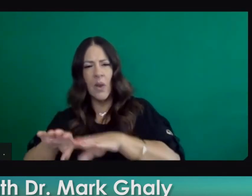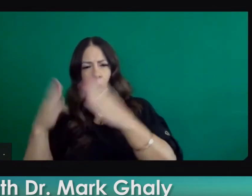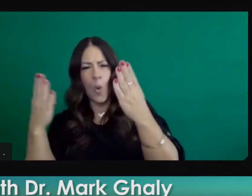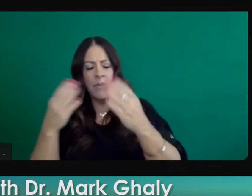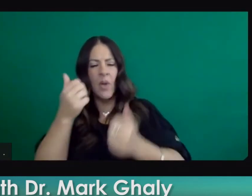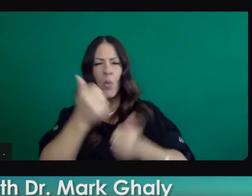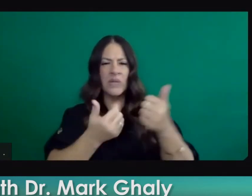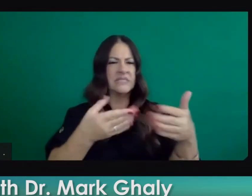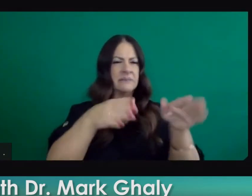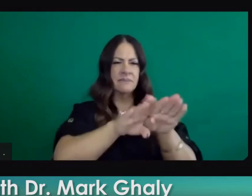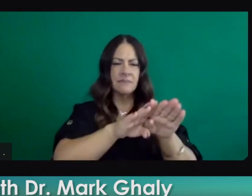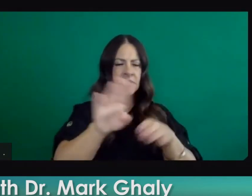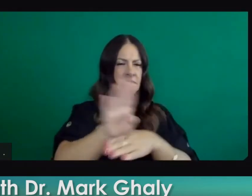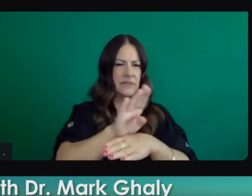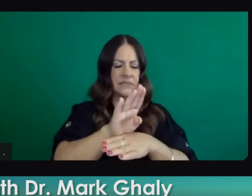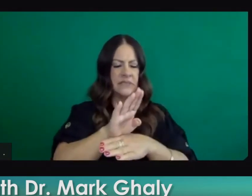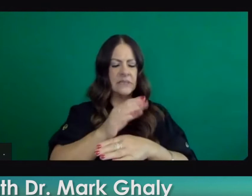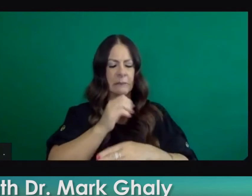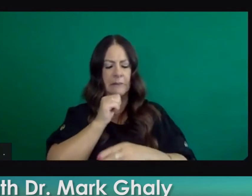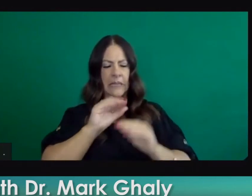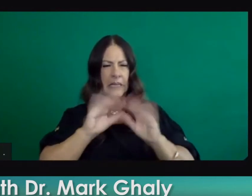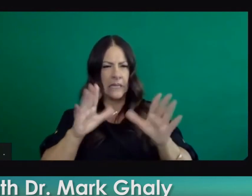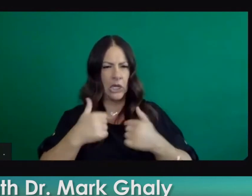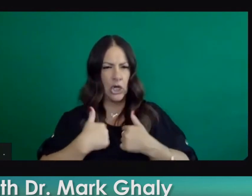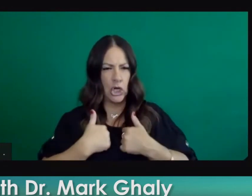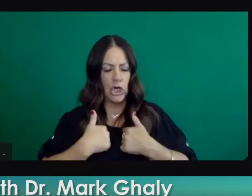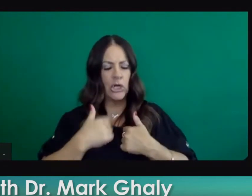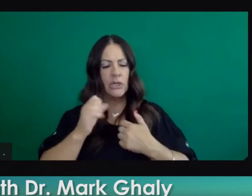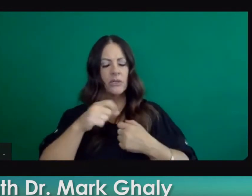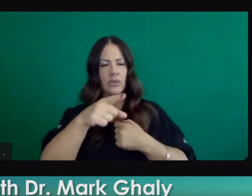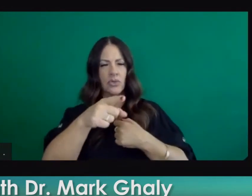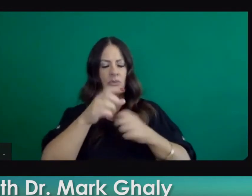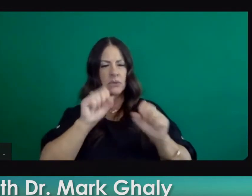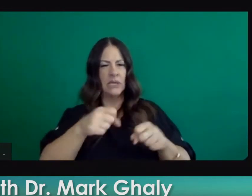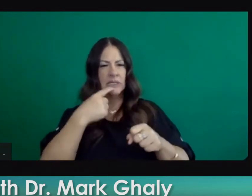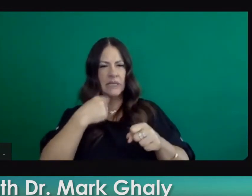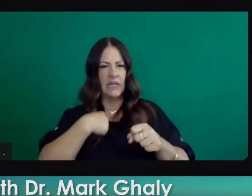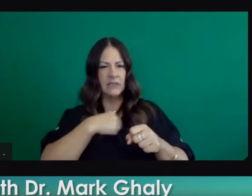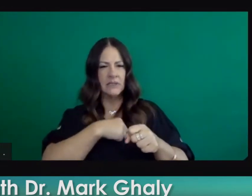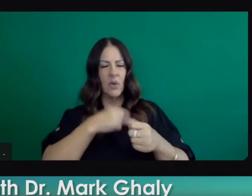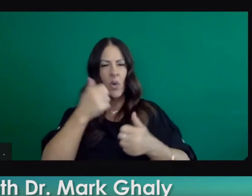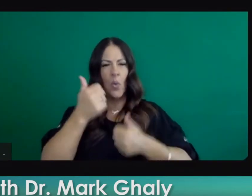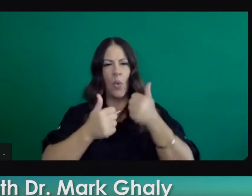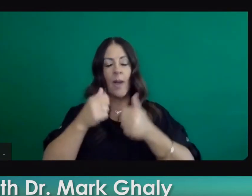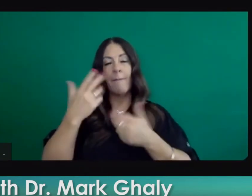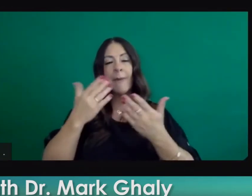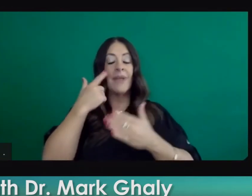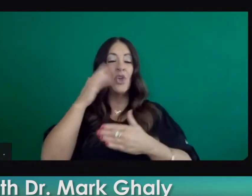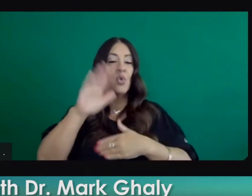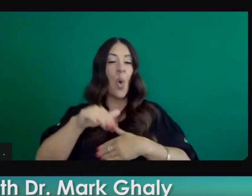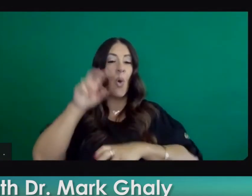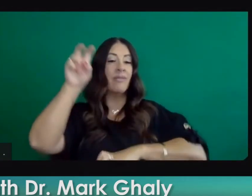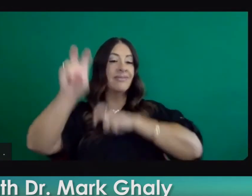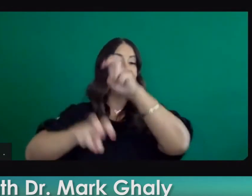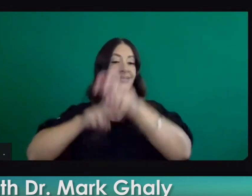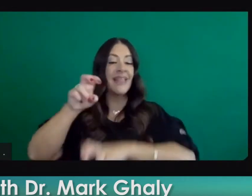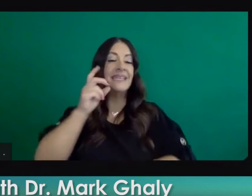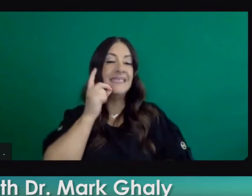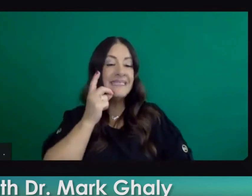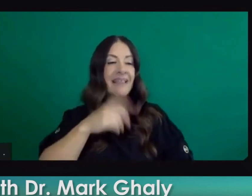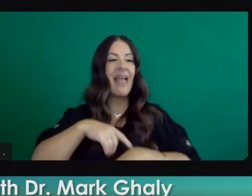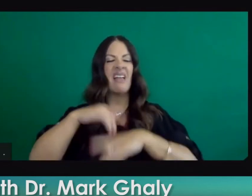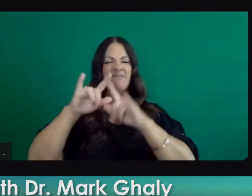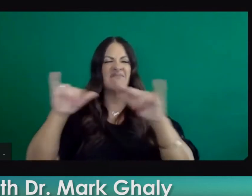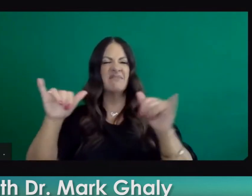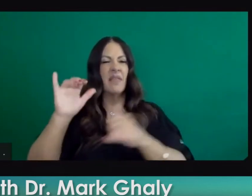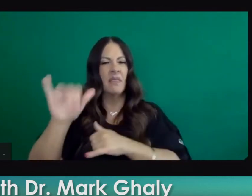cannot open still. And I was wondering if where you were in terms of specifying when theme parks might reopen as part of the operations, or indoor,